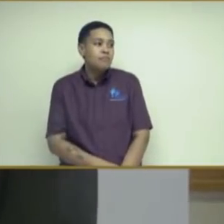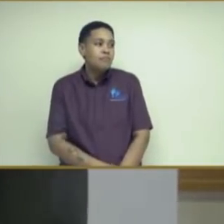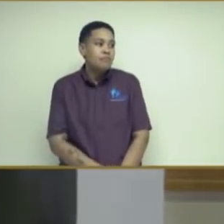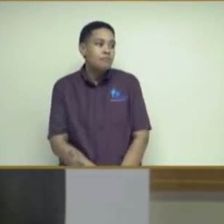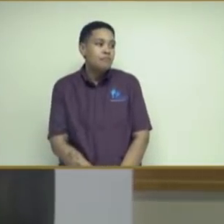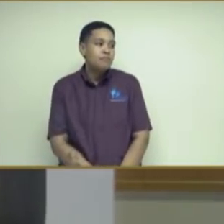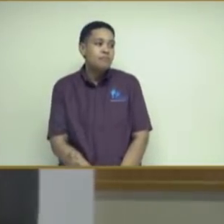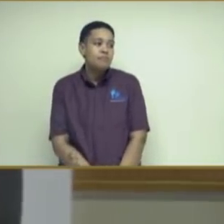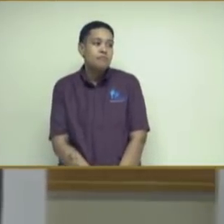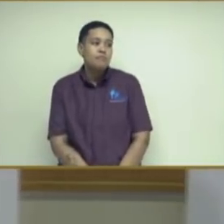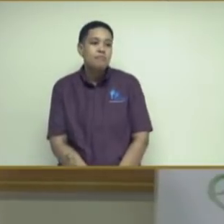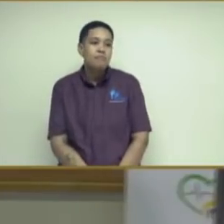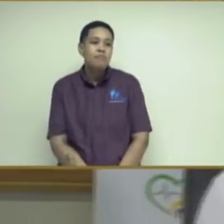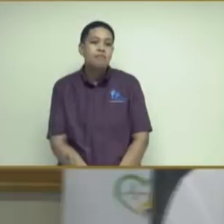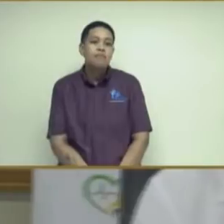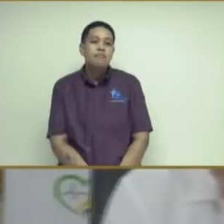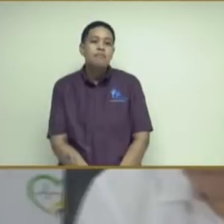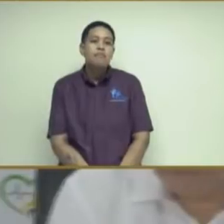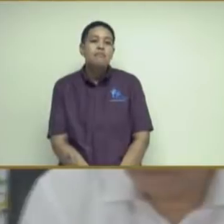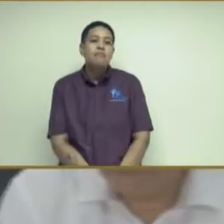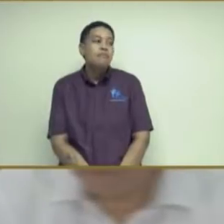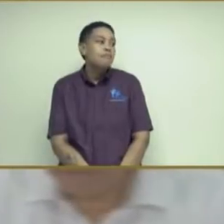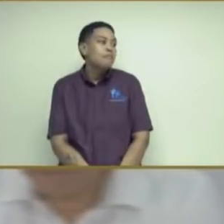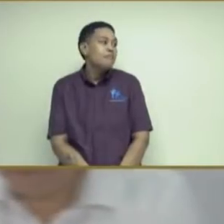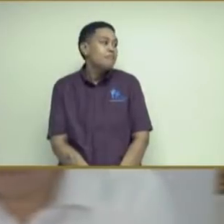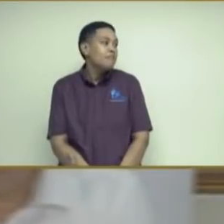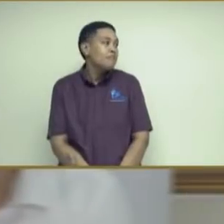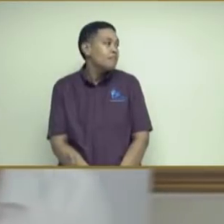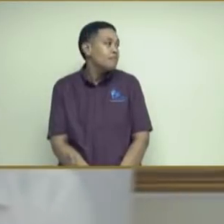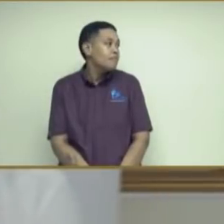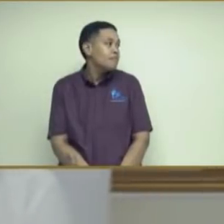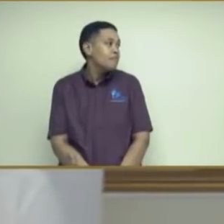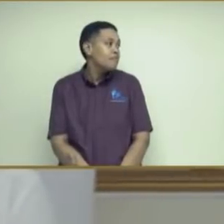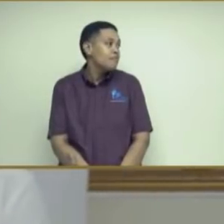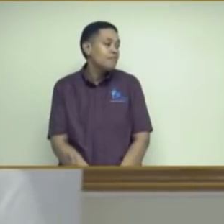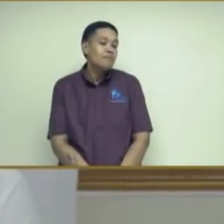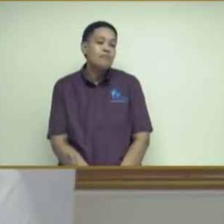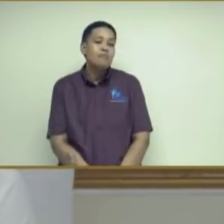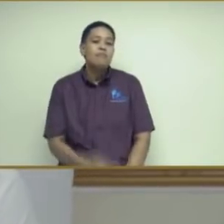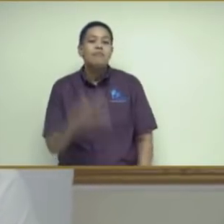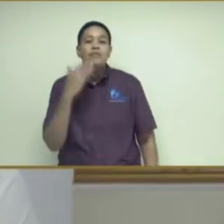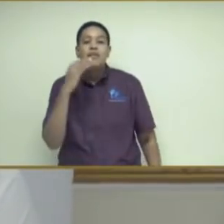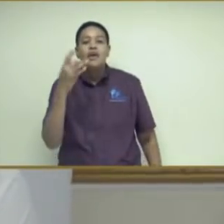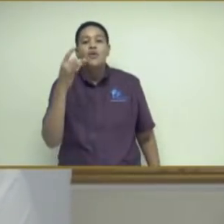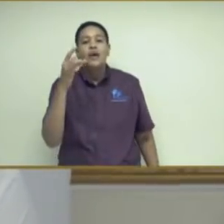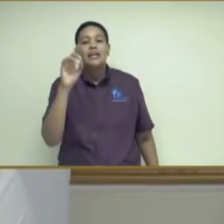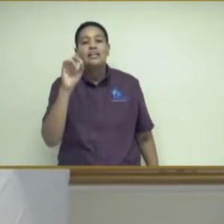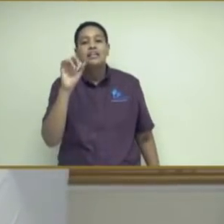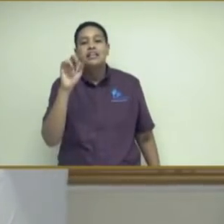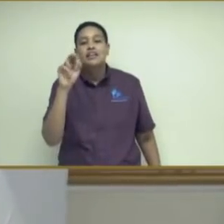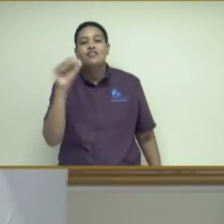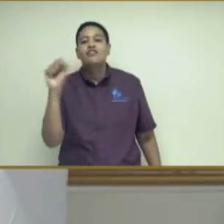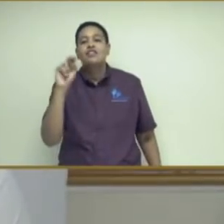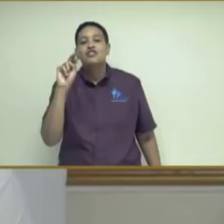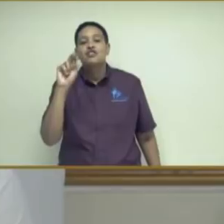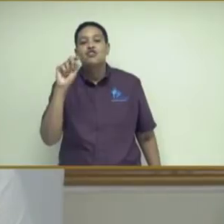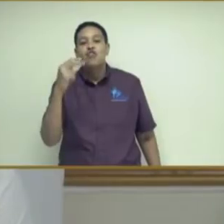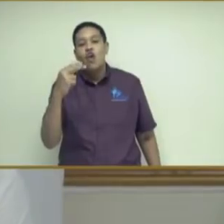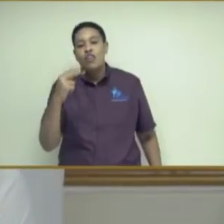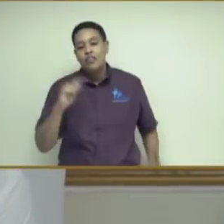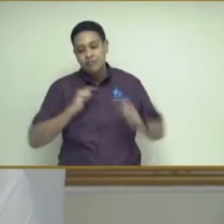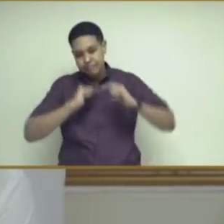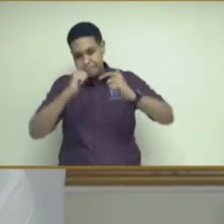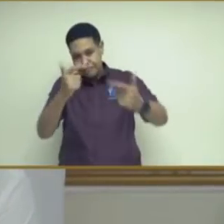Okay. All right, thank you very much. I'm going to go to 18 Degrees North.